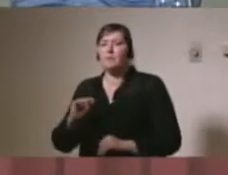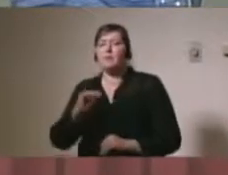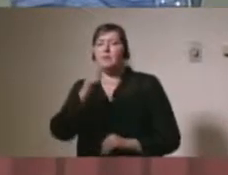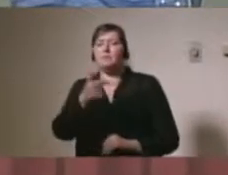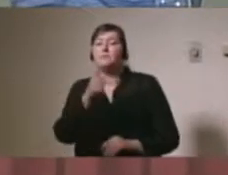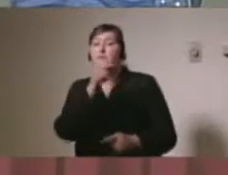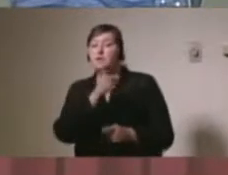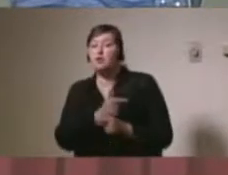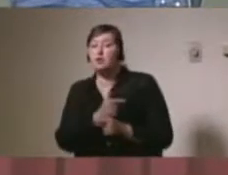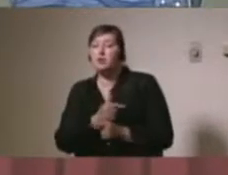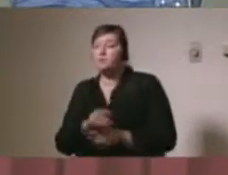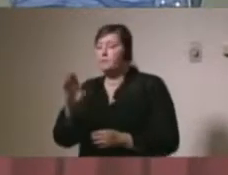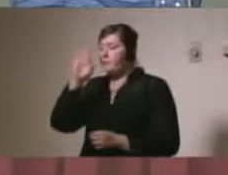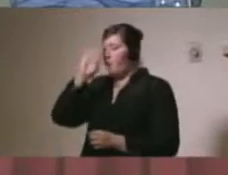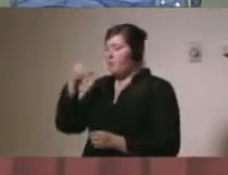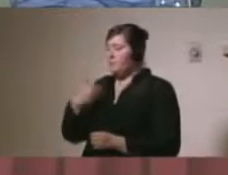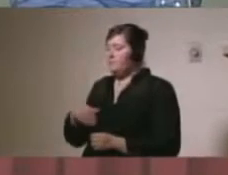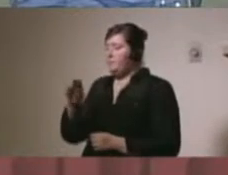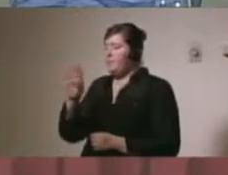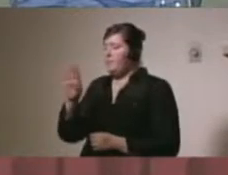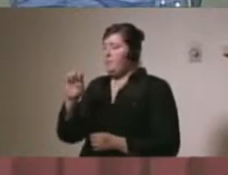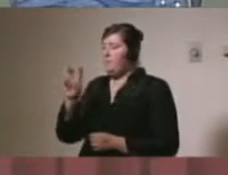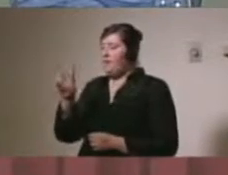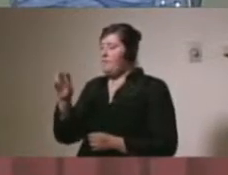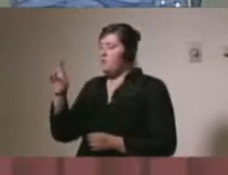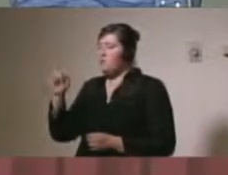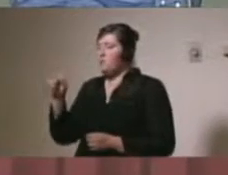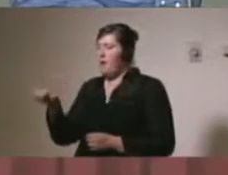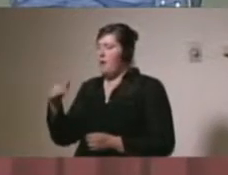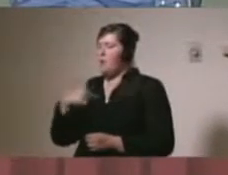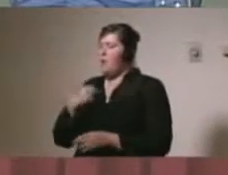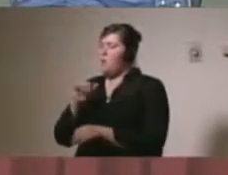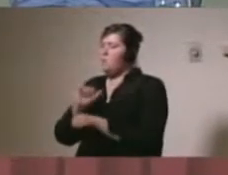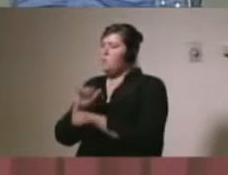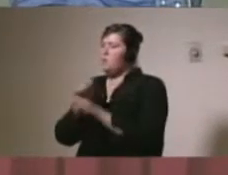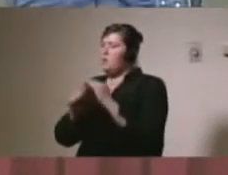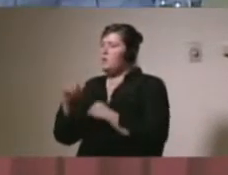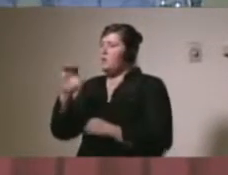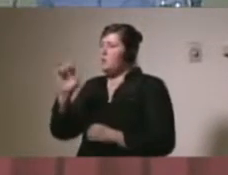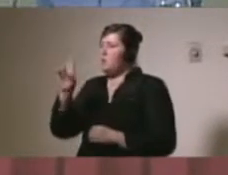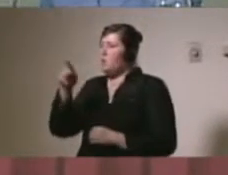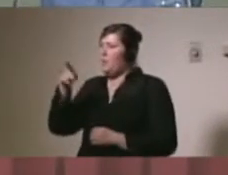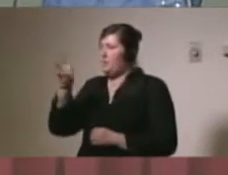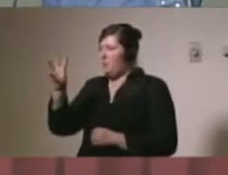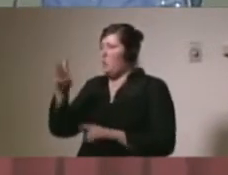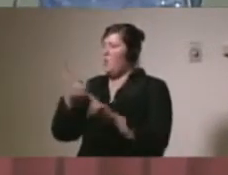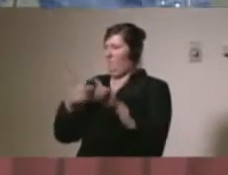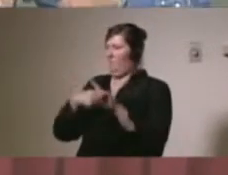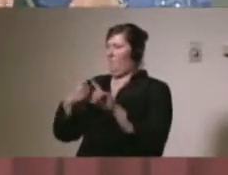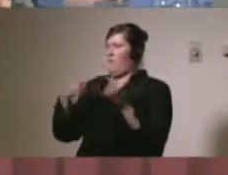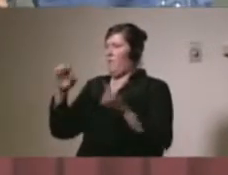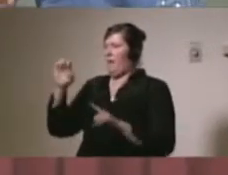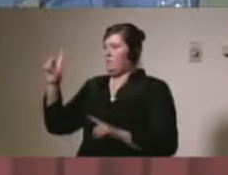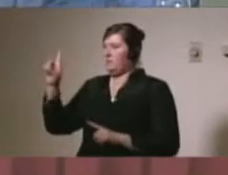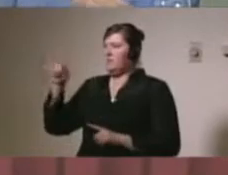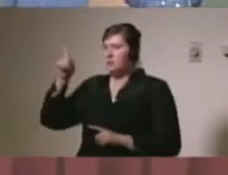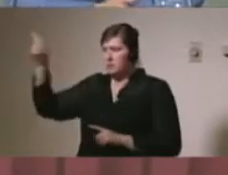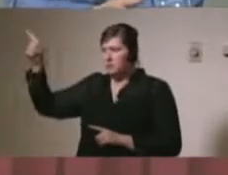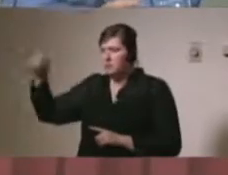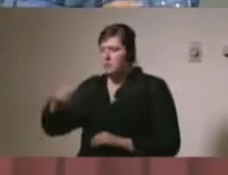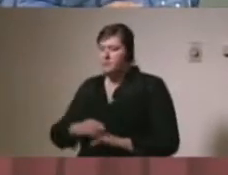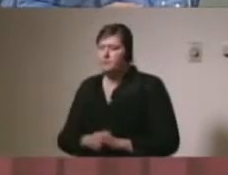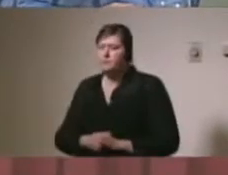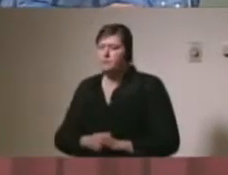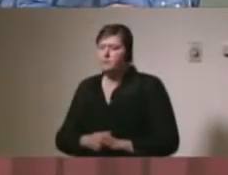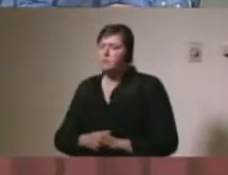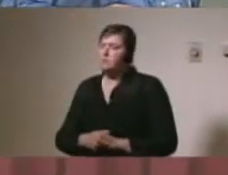Hello, I'm Bev Ray. I work with CUPW, and I'm actually from Edmonton. I found it interesting, actually, listening to a